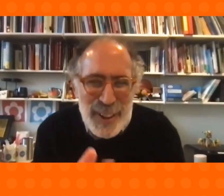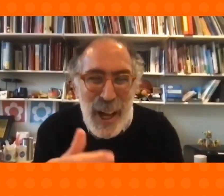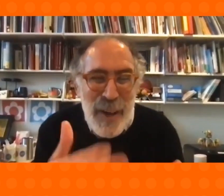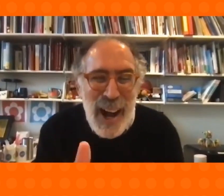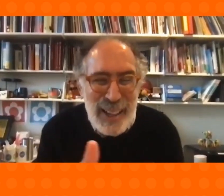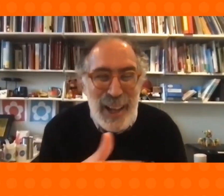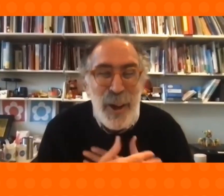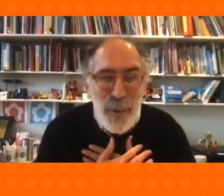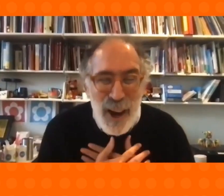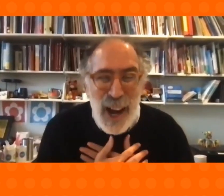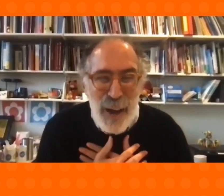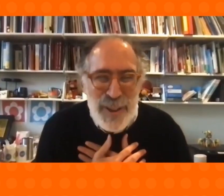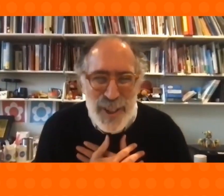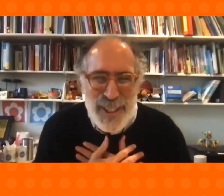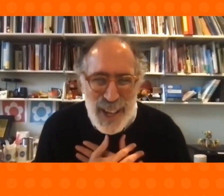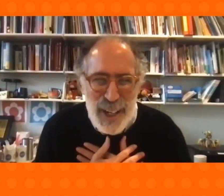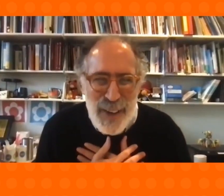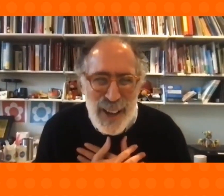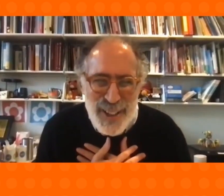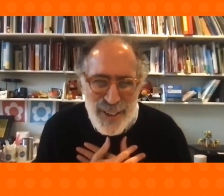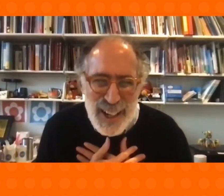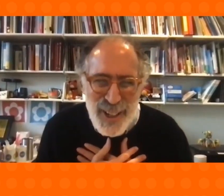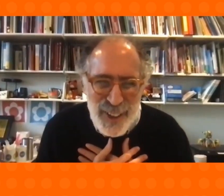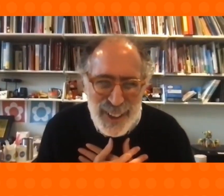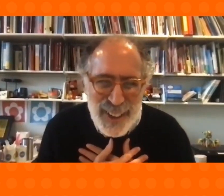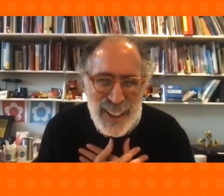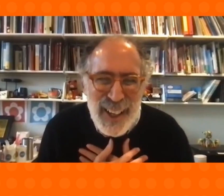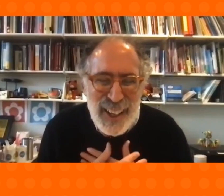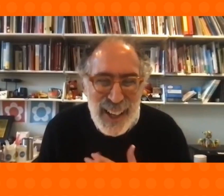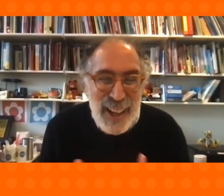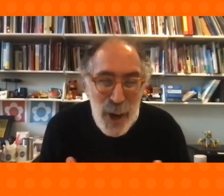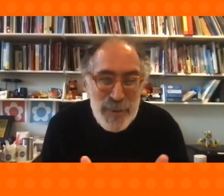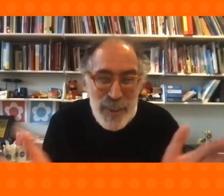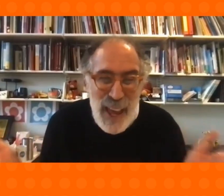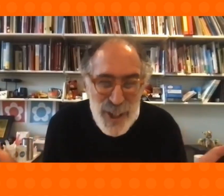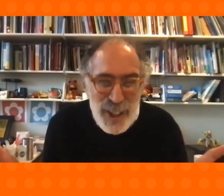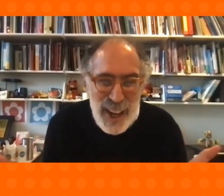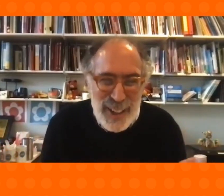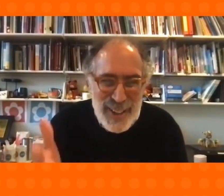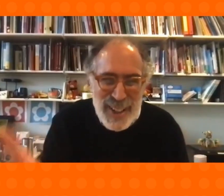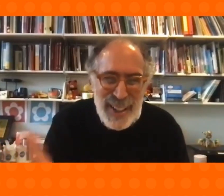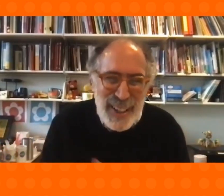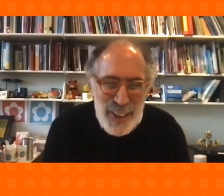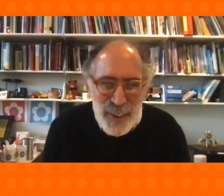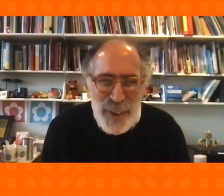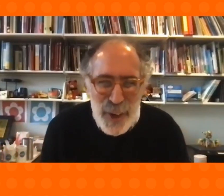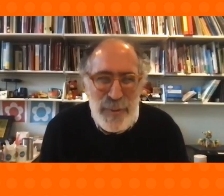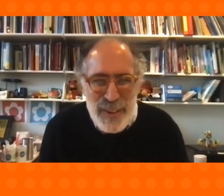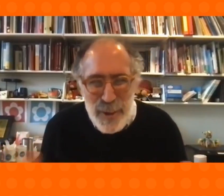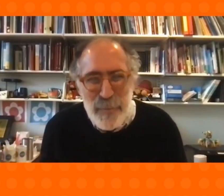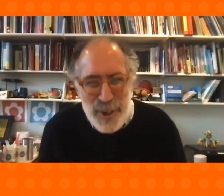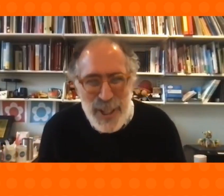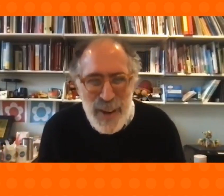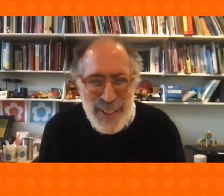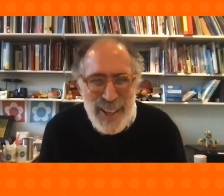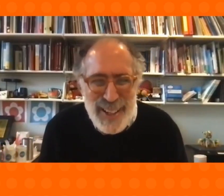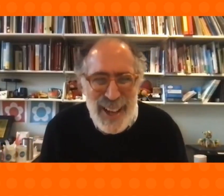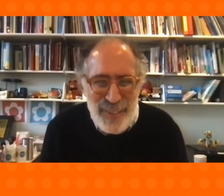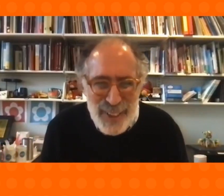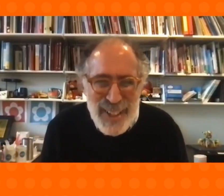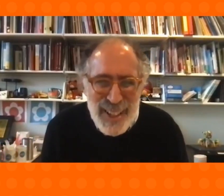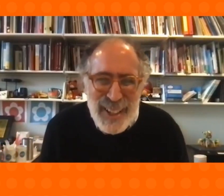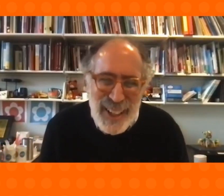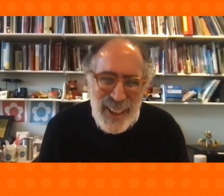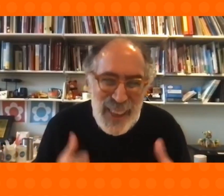you gave really help highlight why I'm so excited about the Scratch community. And I hope some of the educators, that are participating in